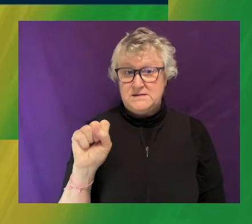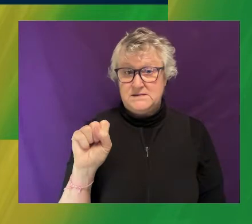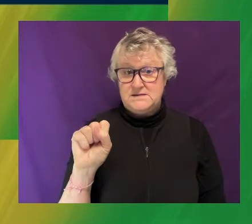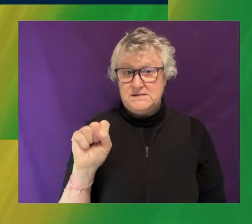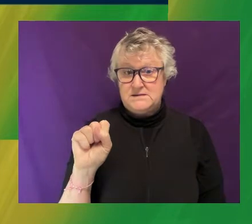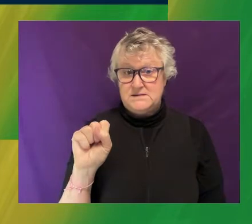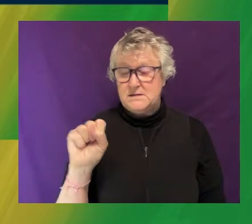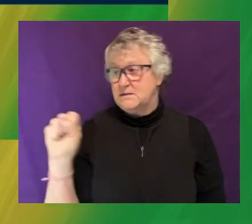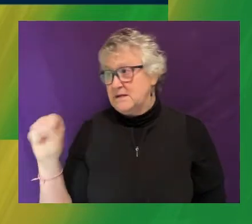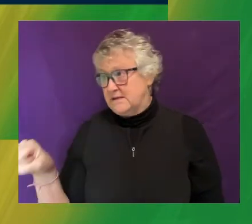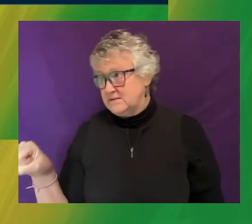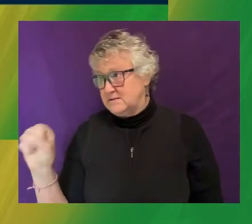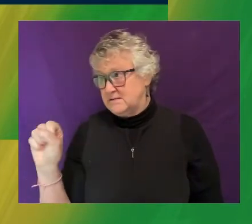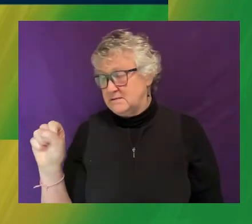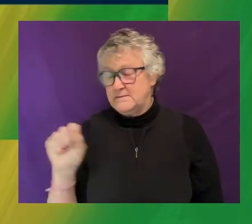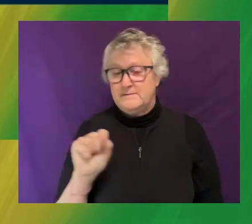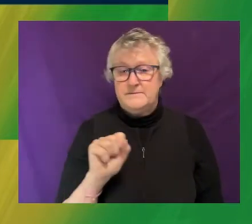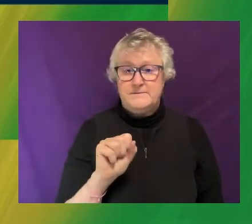yes.